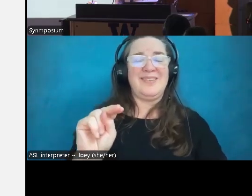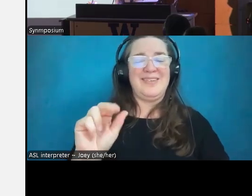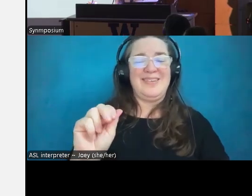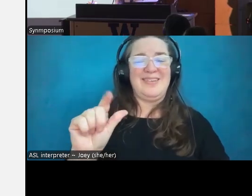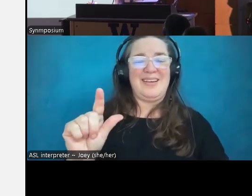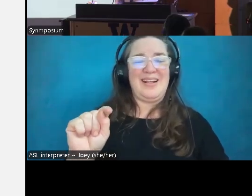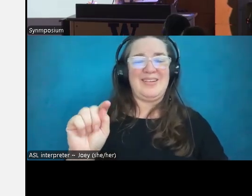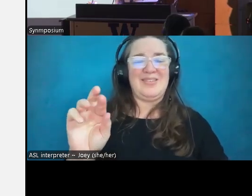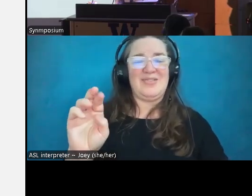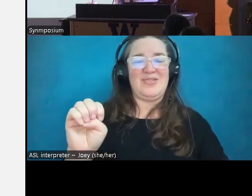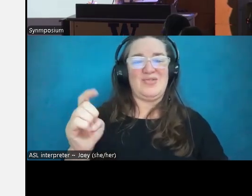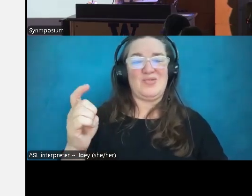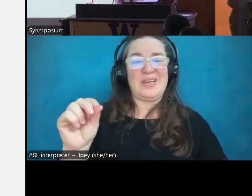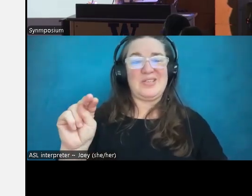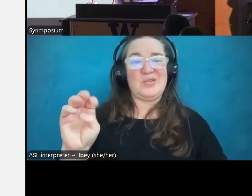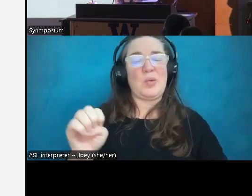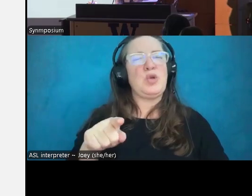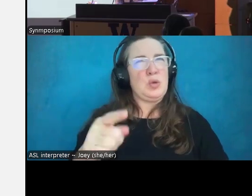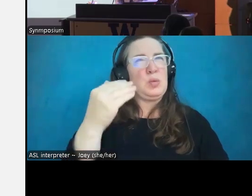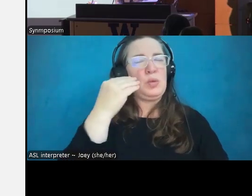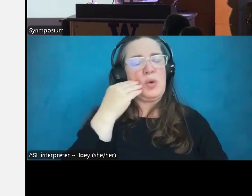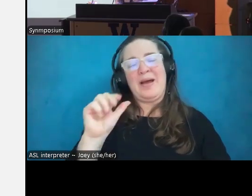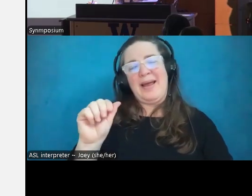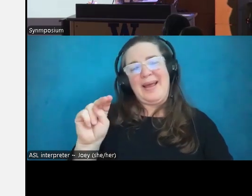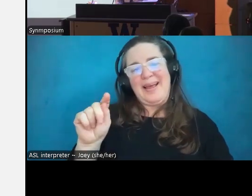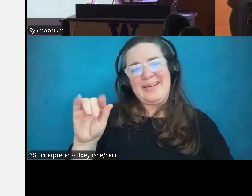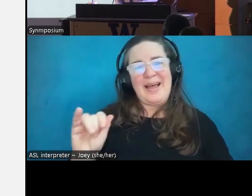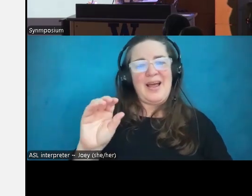may know naltrexone because it's an anti-opioid, and you'll sometimes